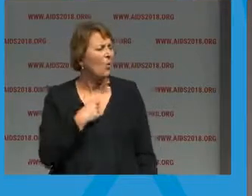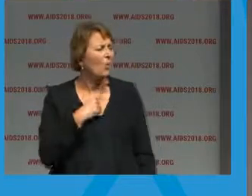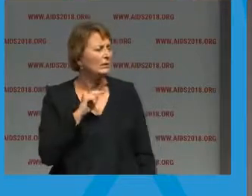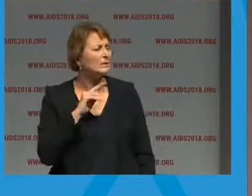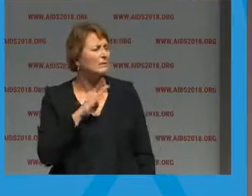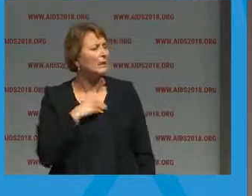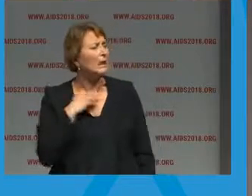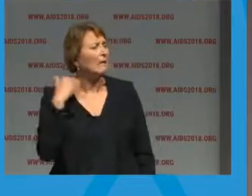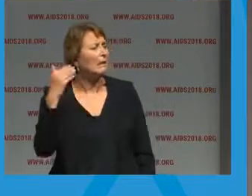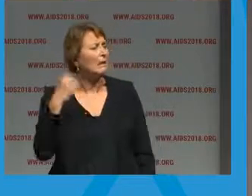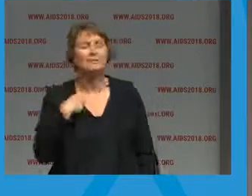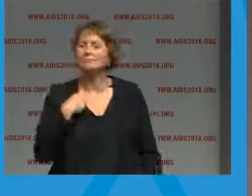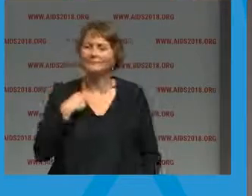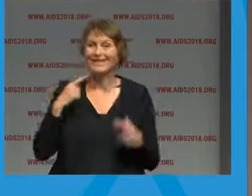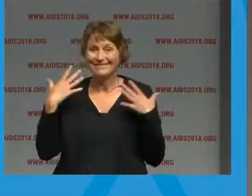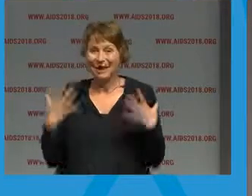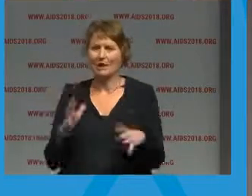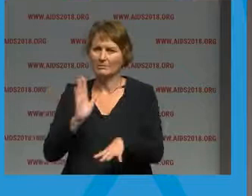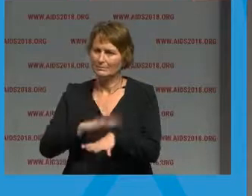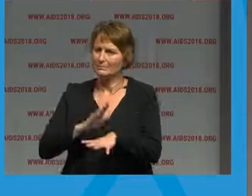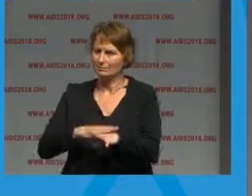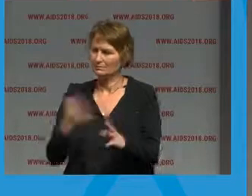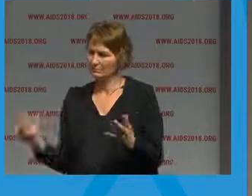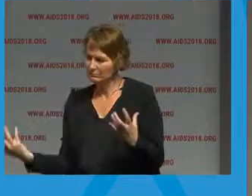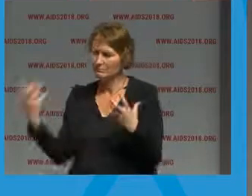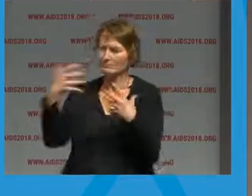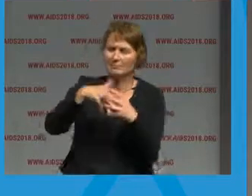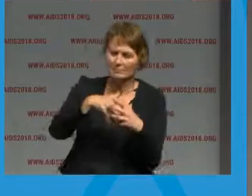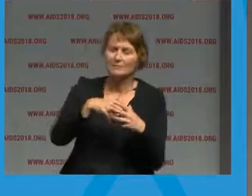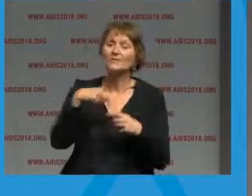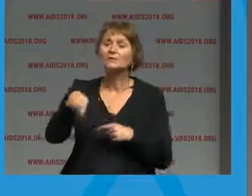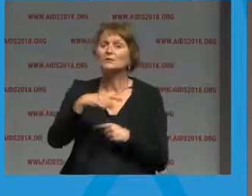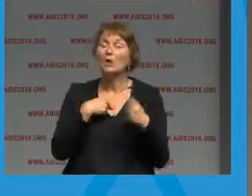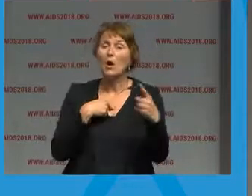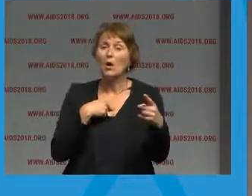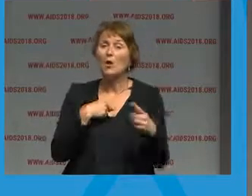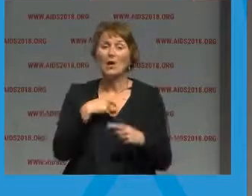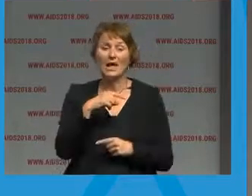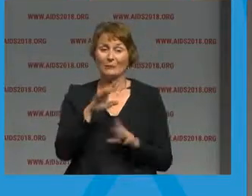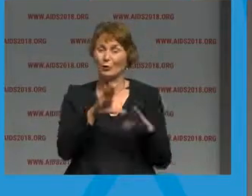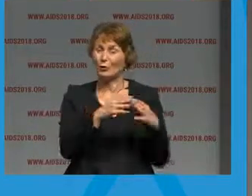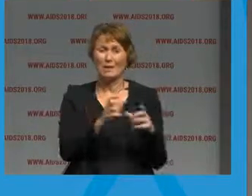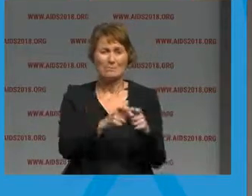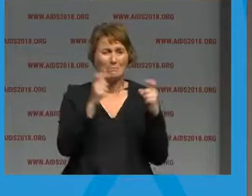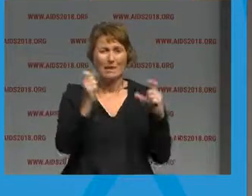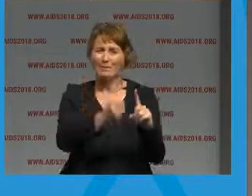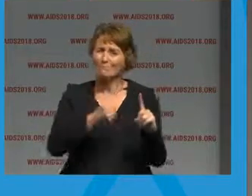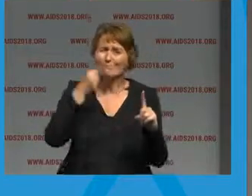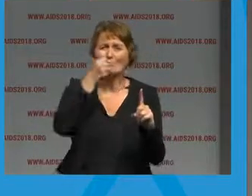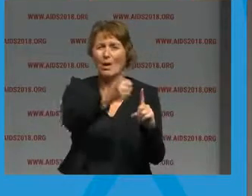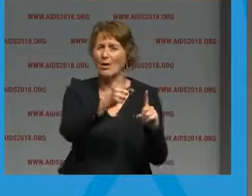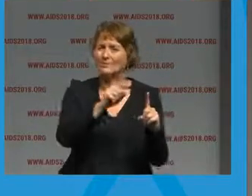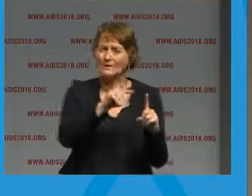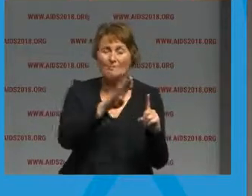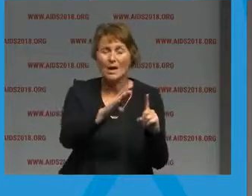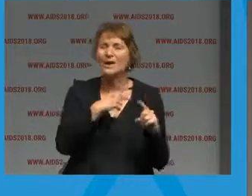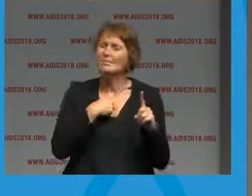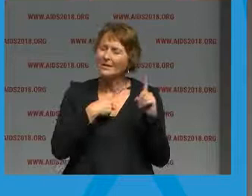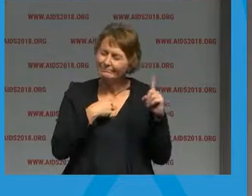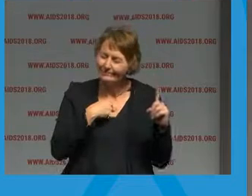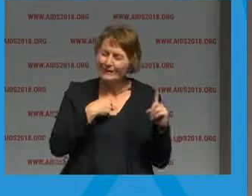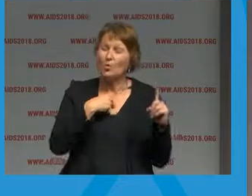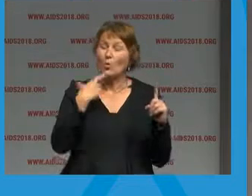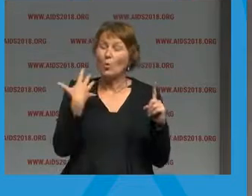the met and unmet needs in communities that are burdened with this, and that needs to be our marker for